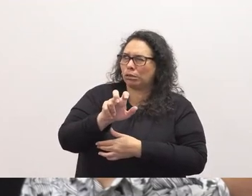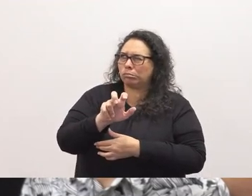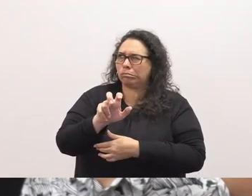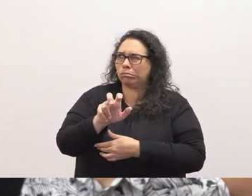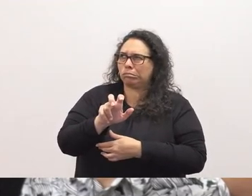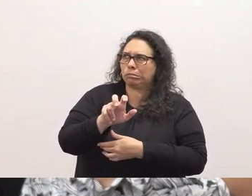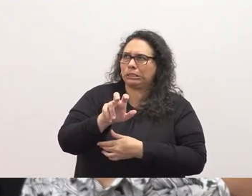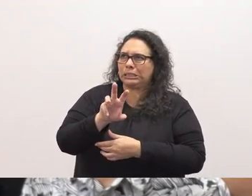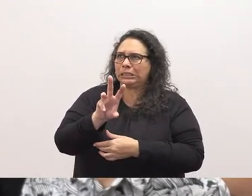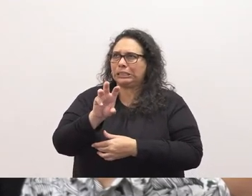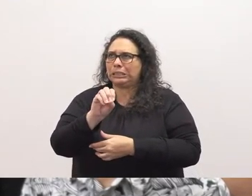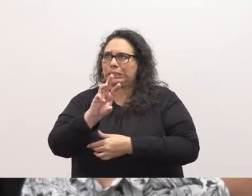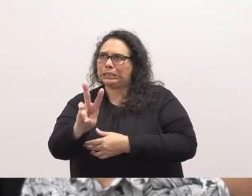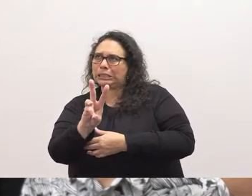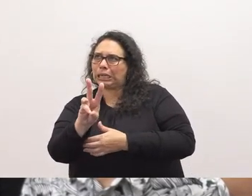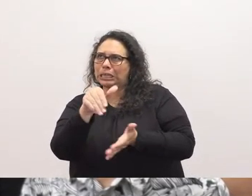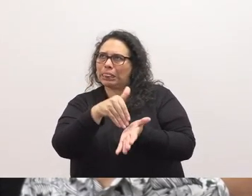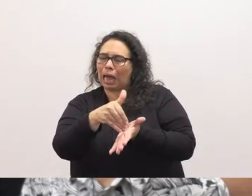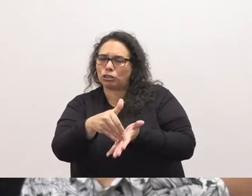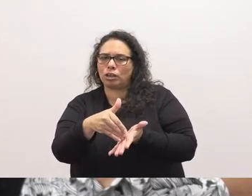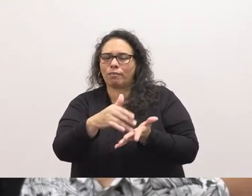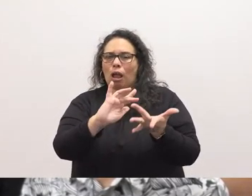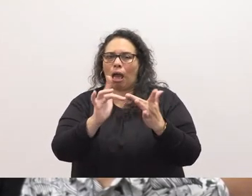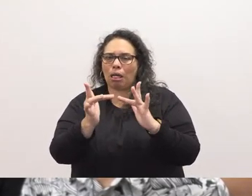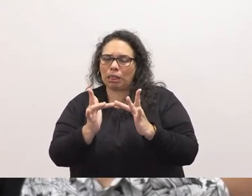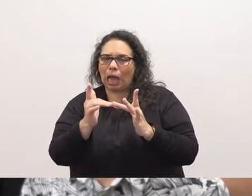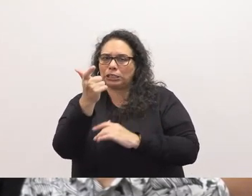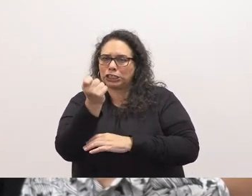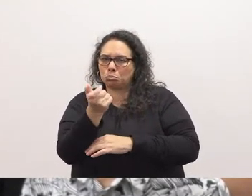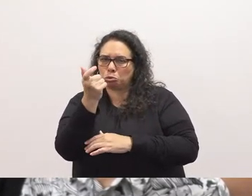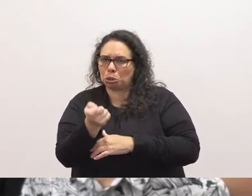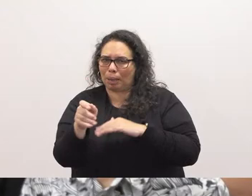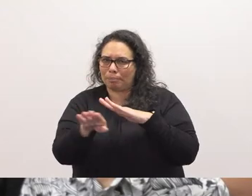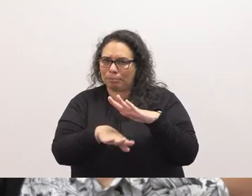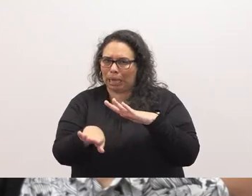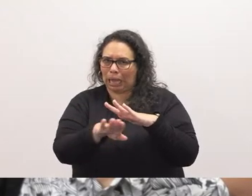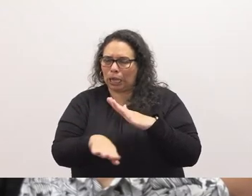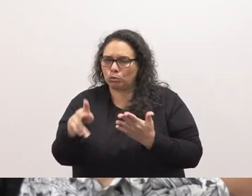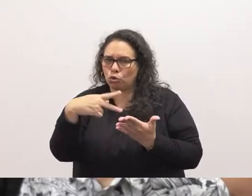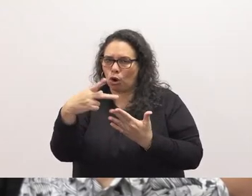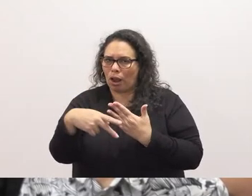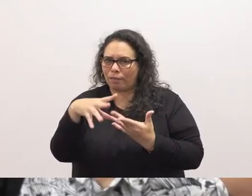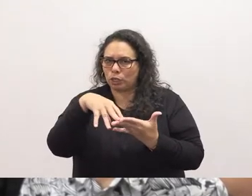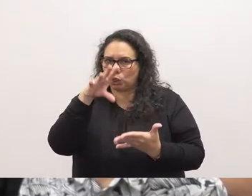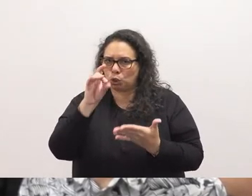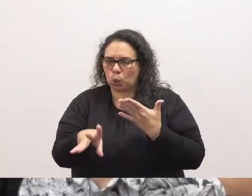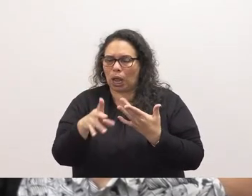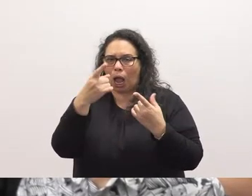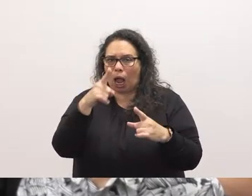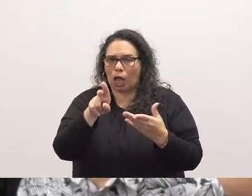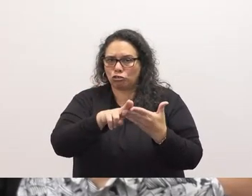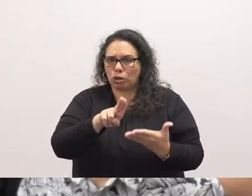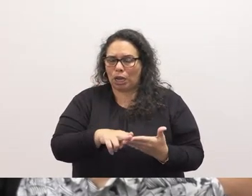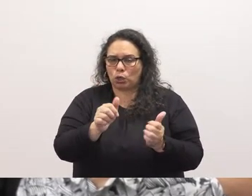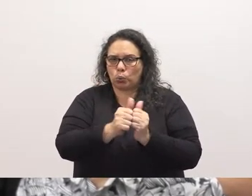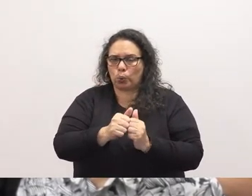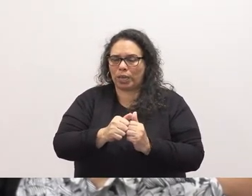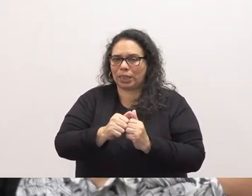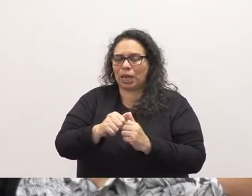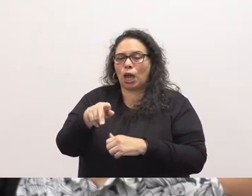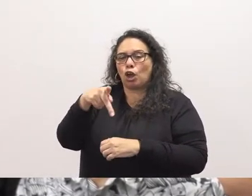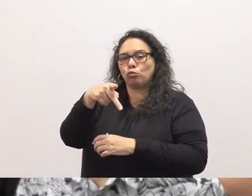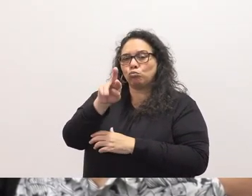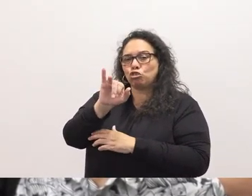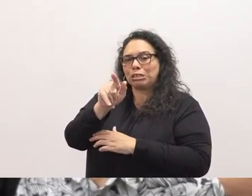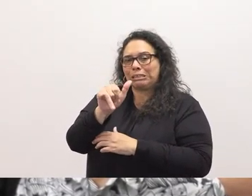$366,000 to provide online subscription-based programs for students. Also, the contract with Princeton Review,